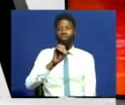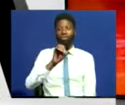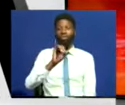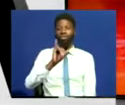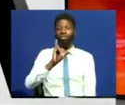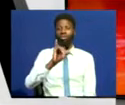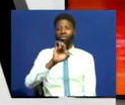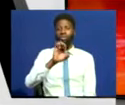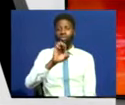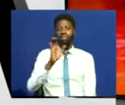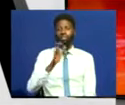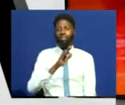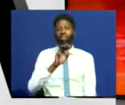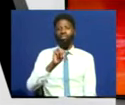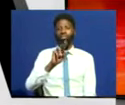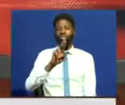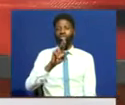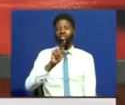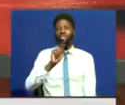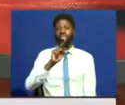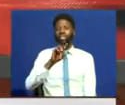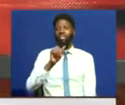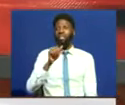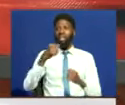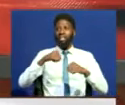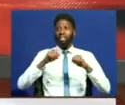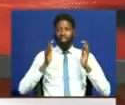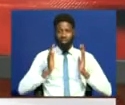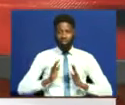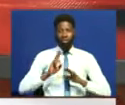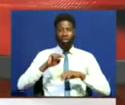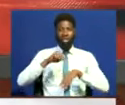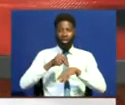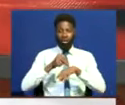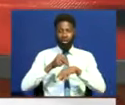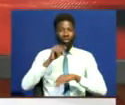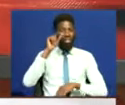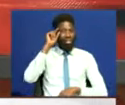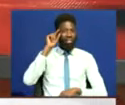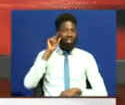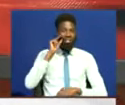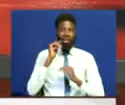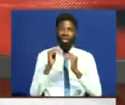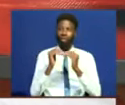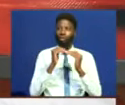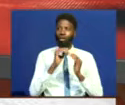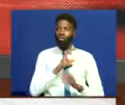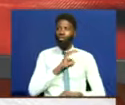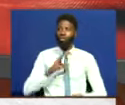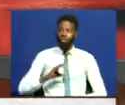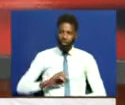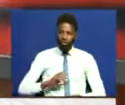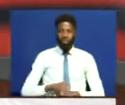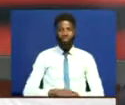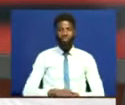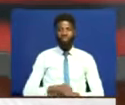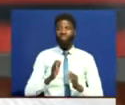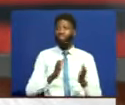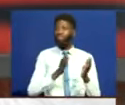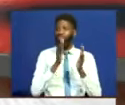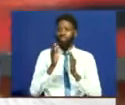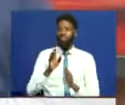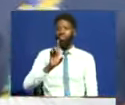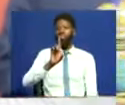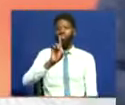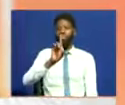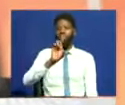the chairperson of the National Gender Equality Commission, that is NGEC, and, of course, Dennis Otieno, the senior legal